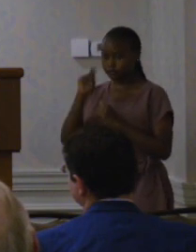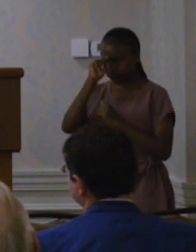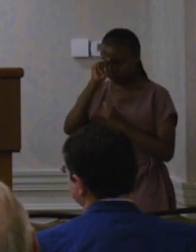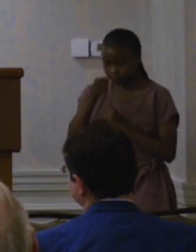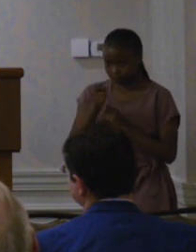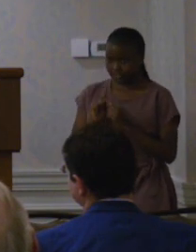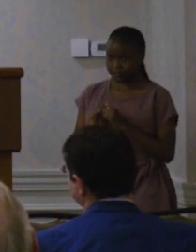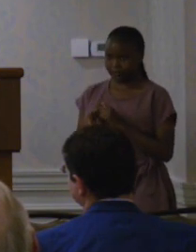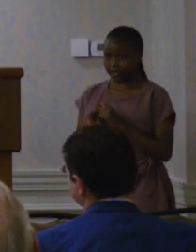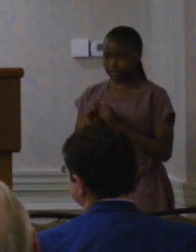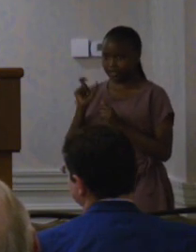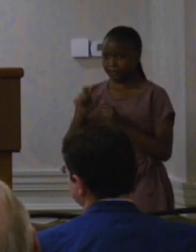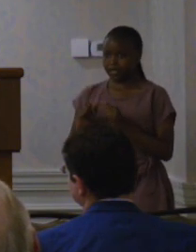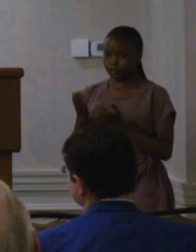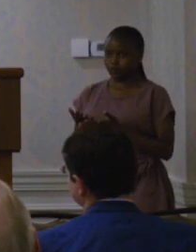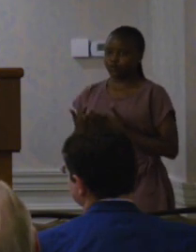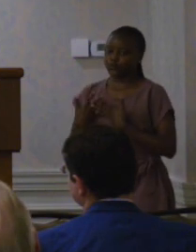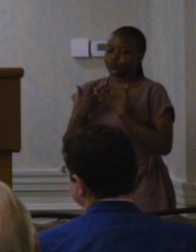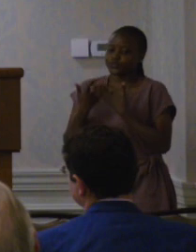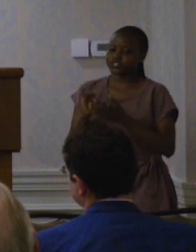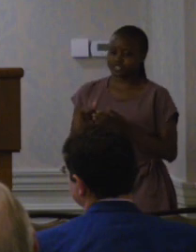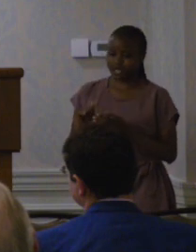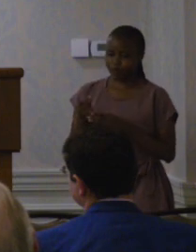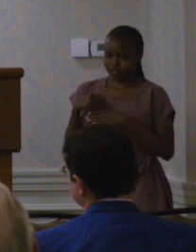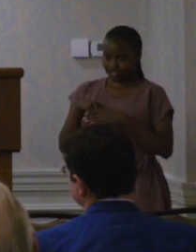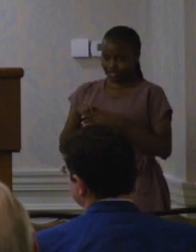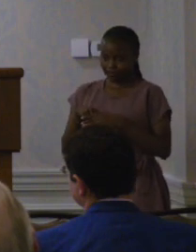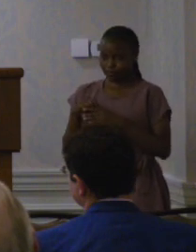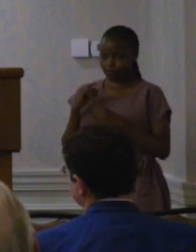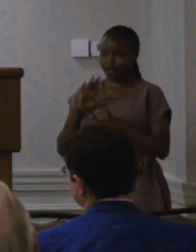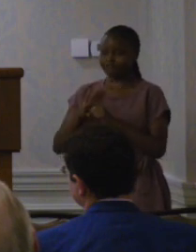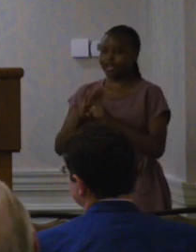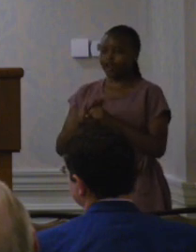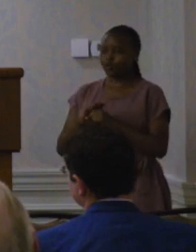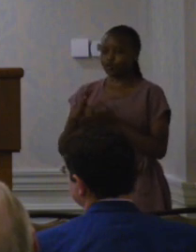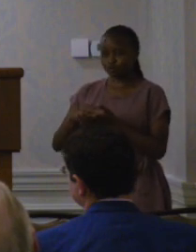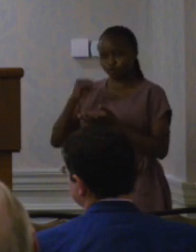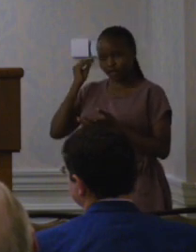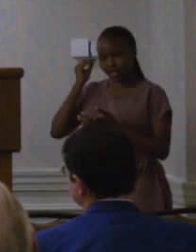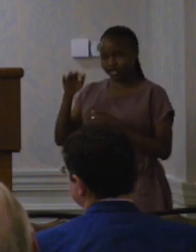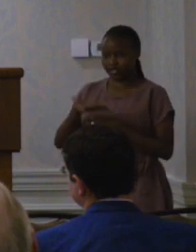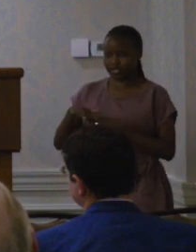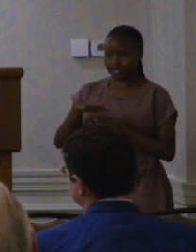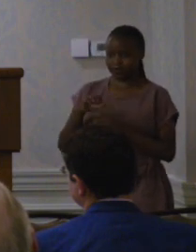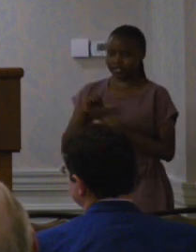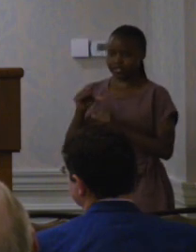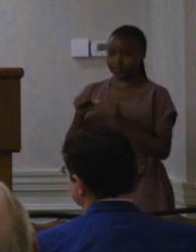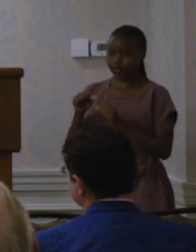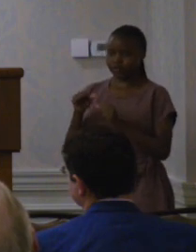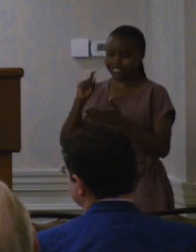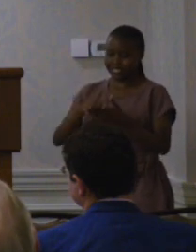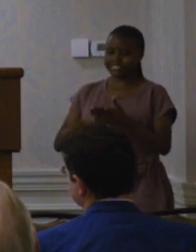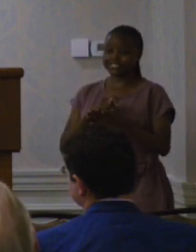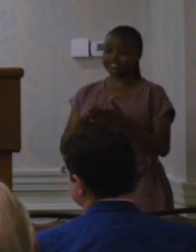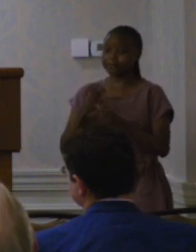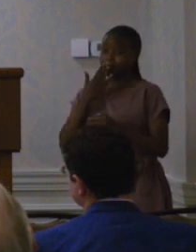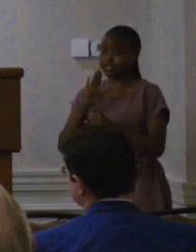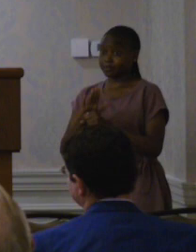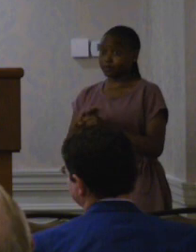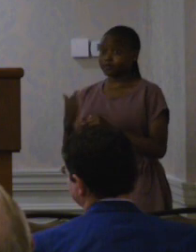who brings that out in them. So I think we have a lot left to learn in that space in terms of the quant literature, but there's some promising stuff that